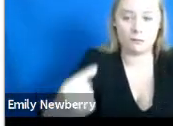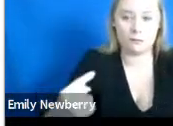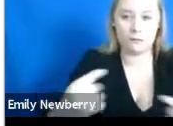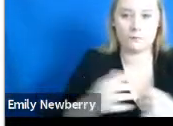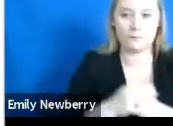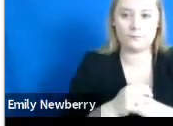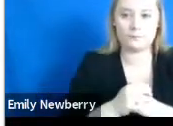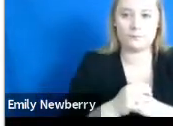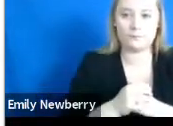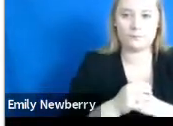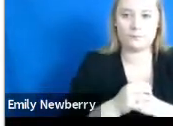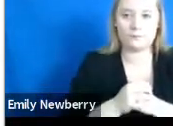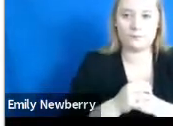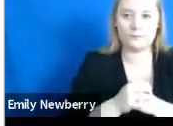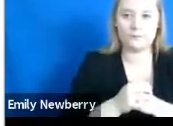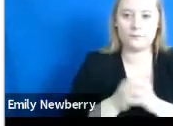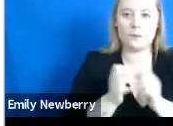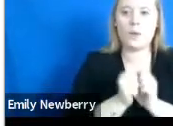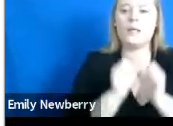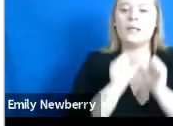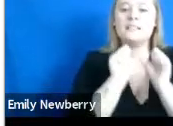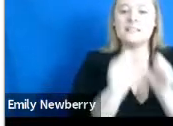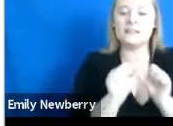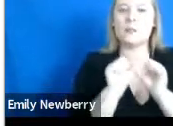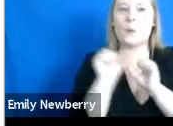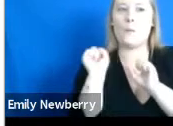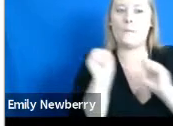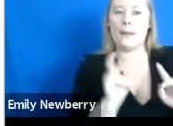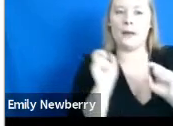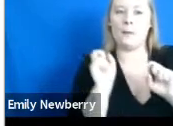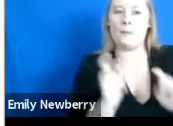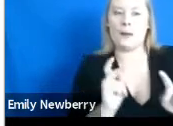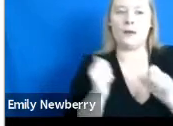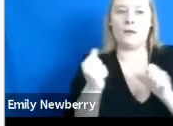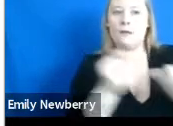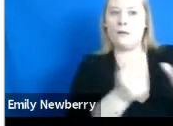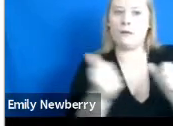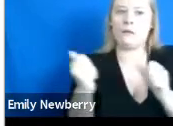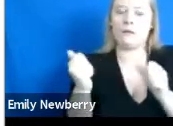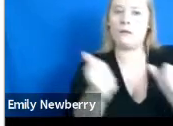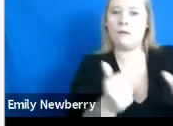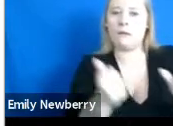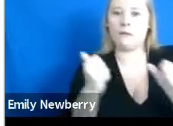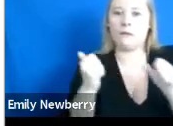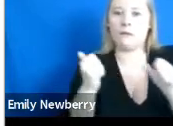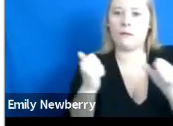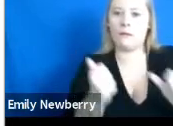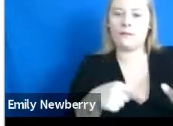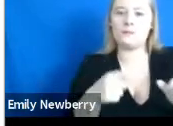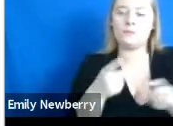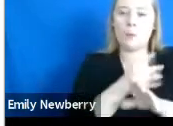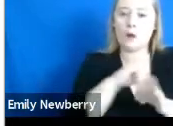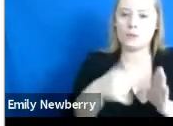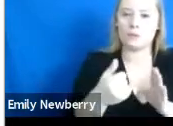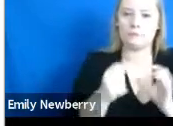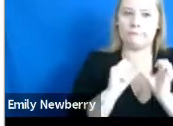through constantly going back, because this project that we've been doing,